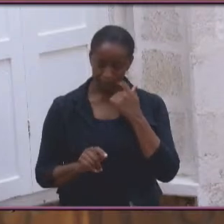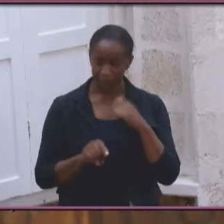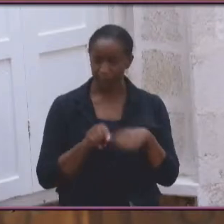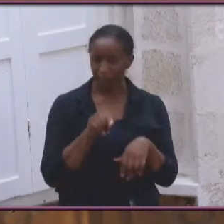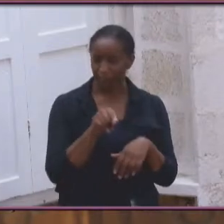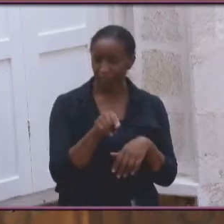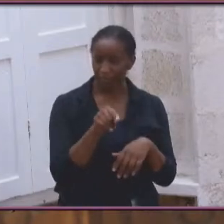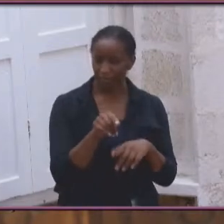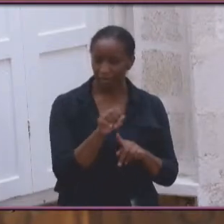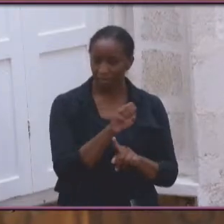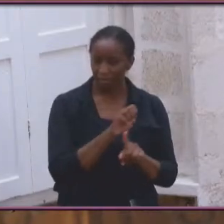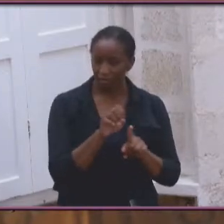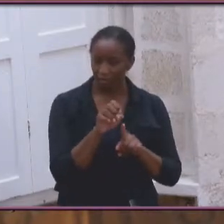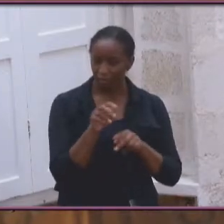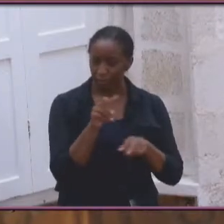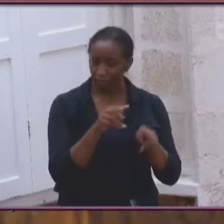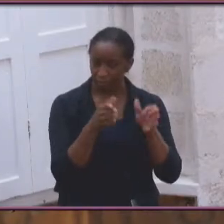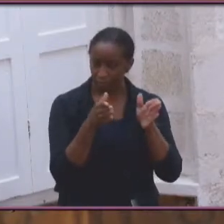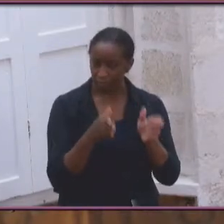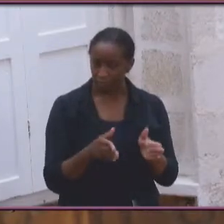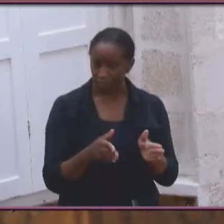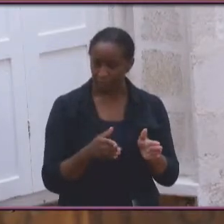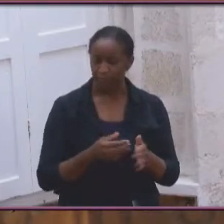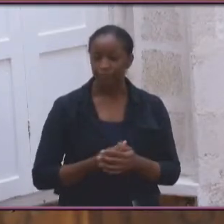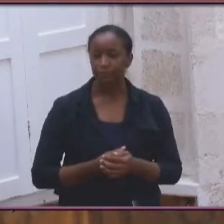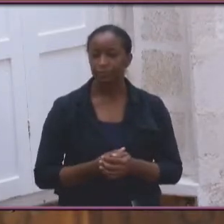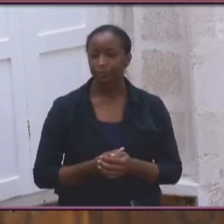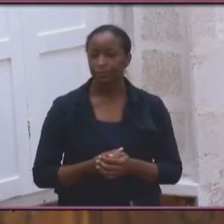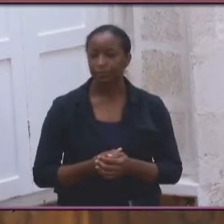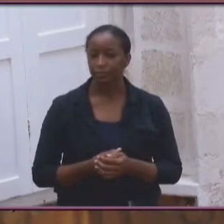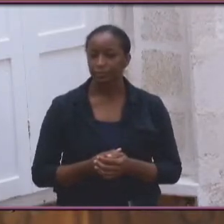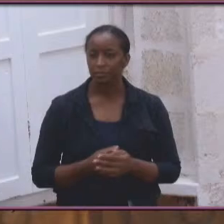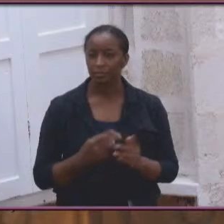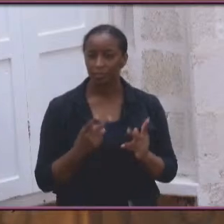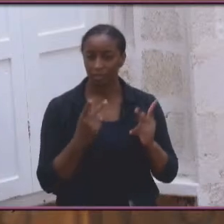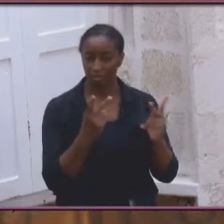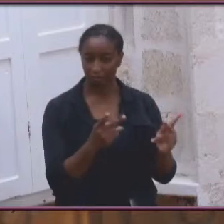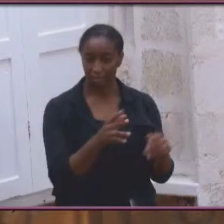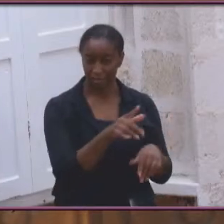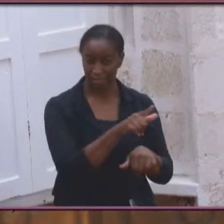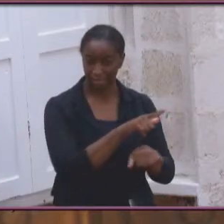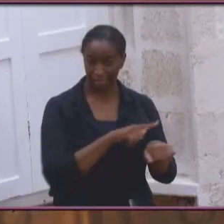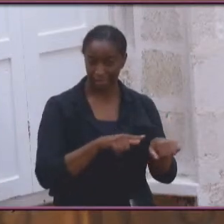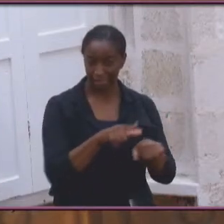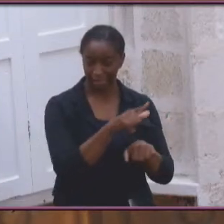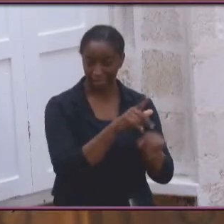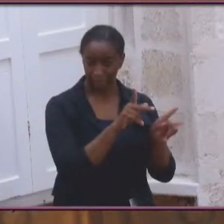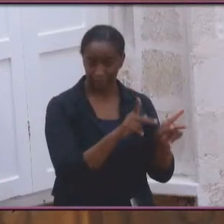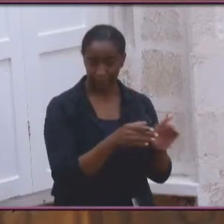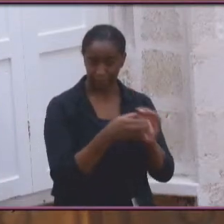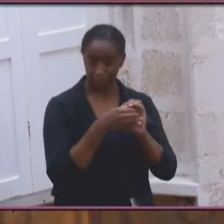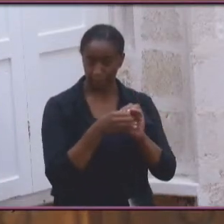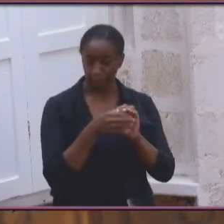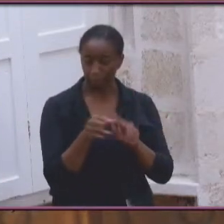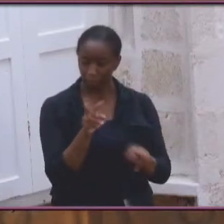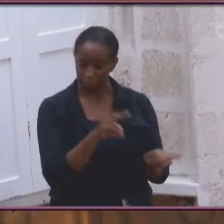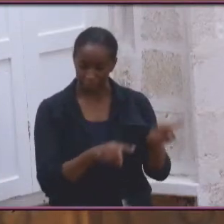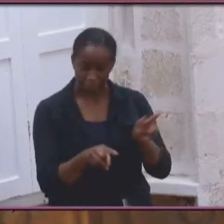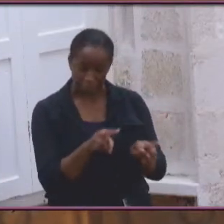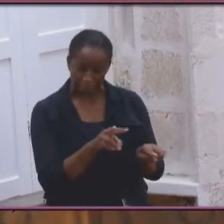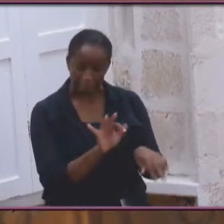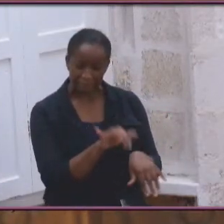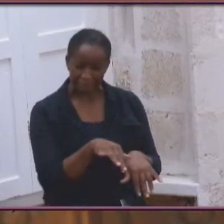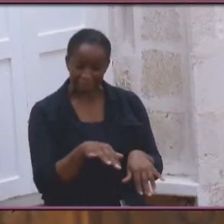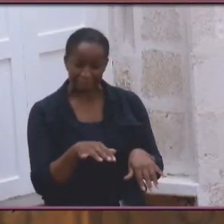you're in contravention to the law, and would warn you, issue warning, written warning, second